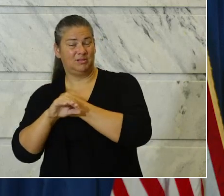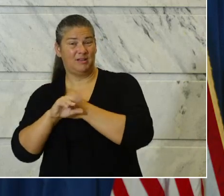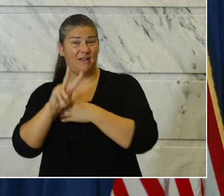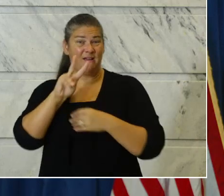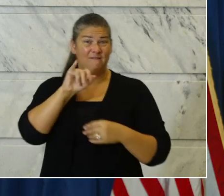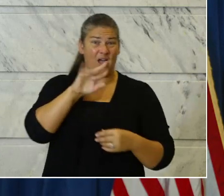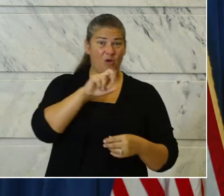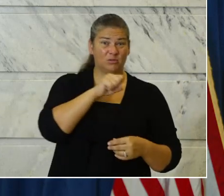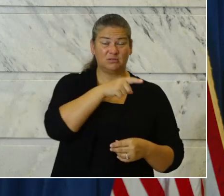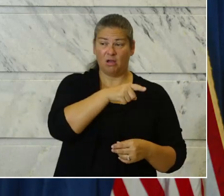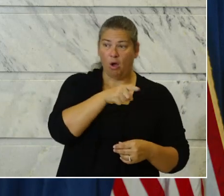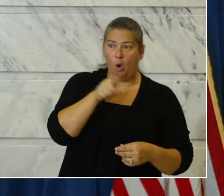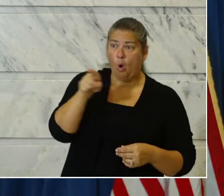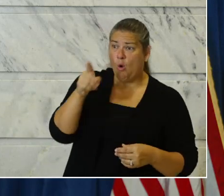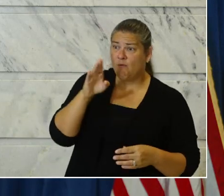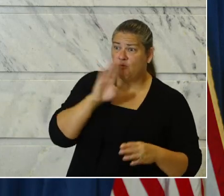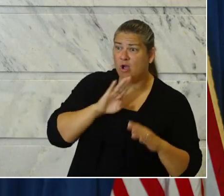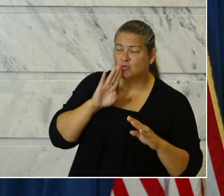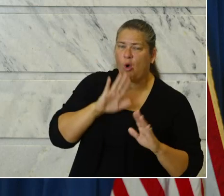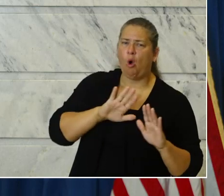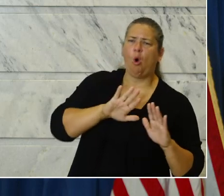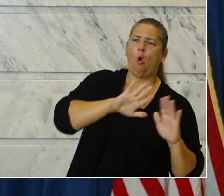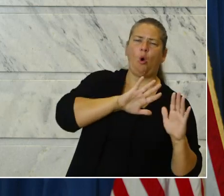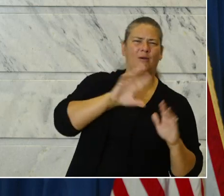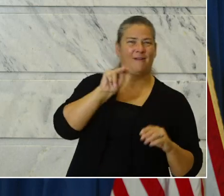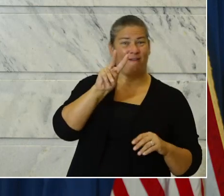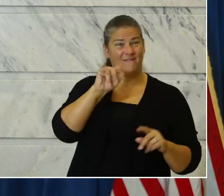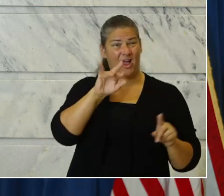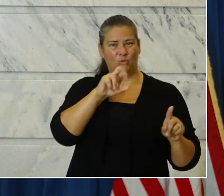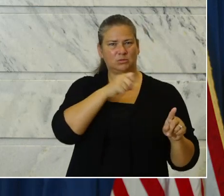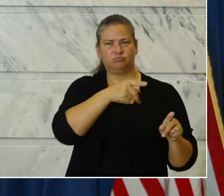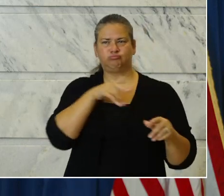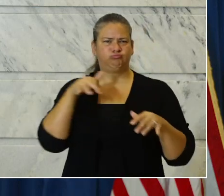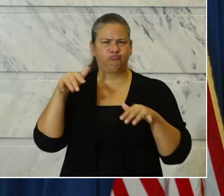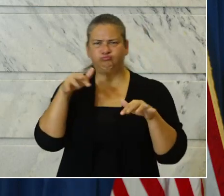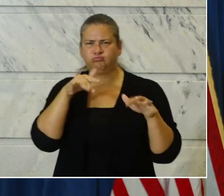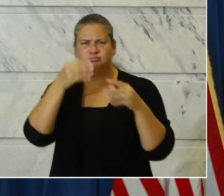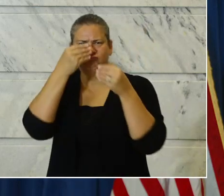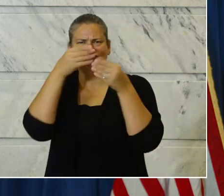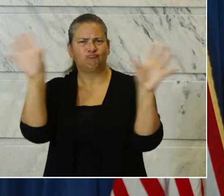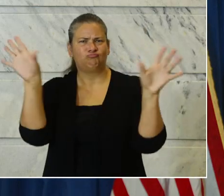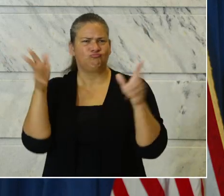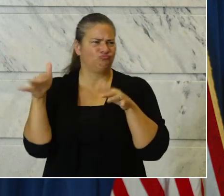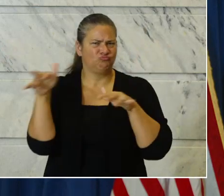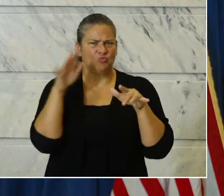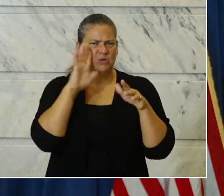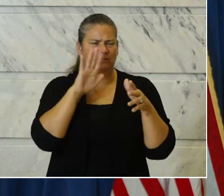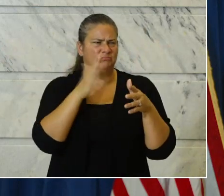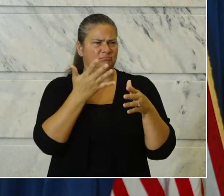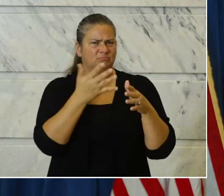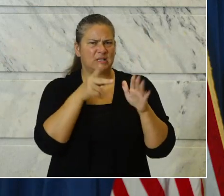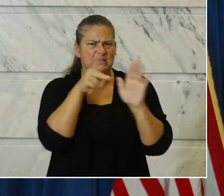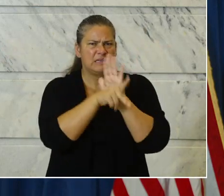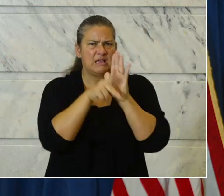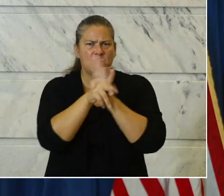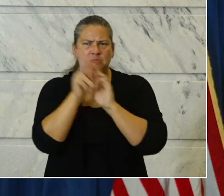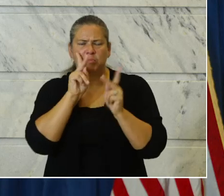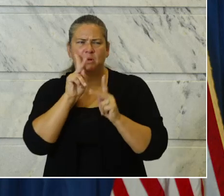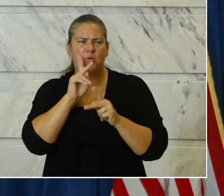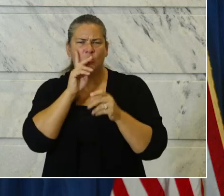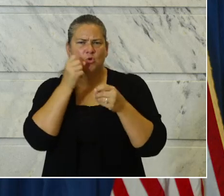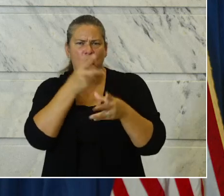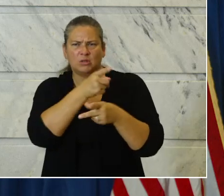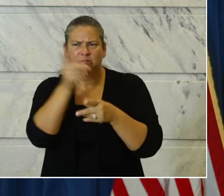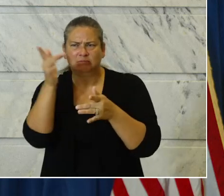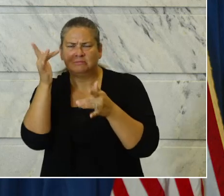get frustrated, doesn't care that we want to go back to our lives. It's just as aggressive, it's just as deadly, it's killing people we know,